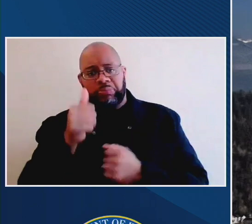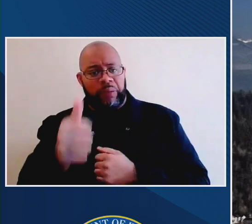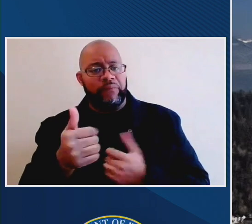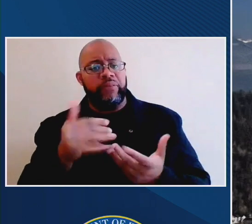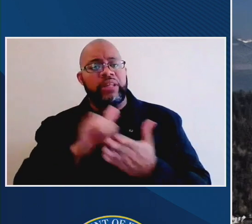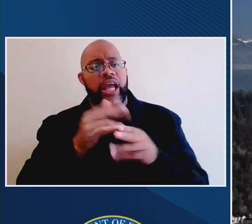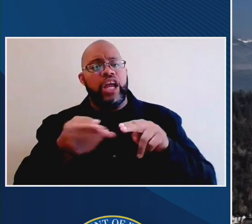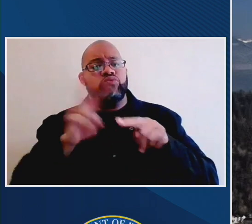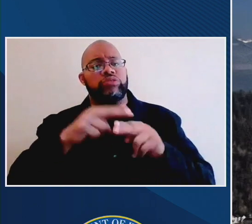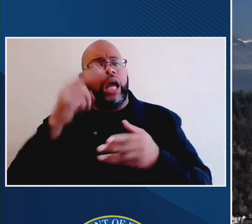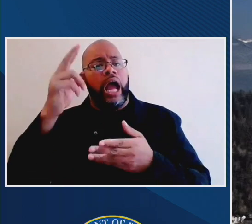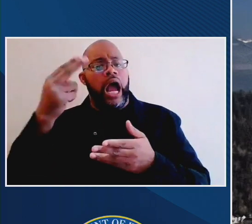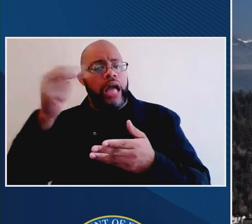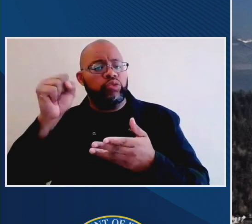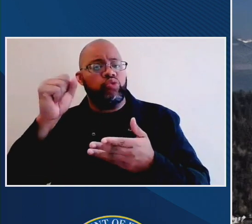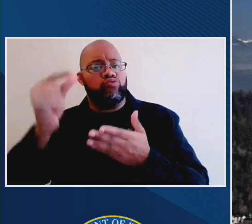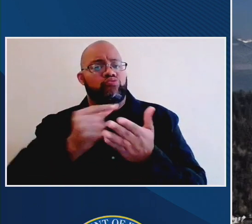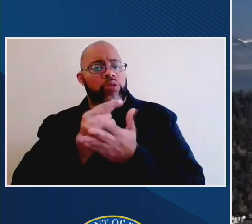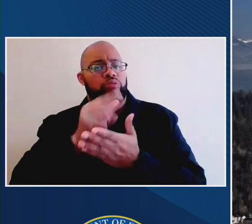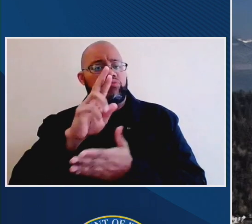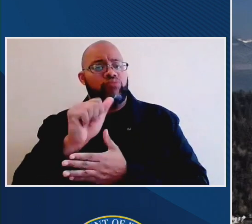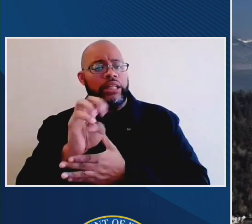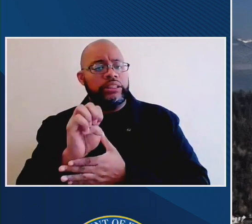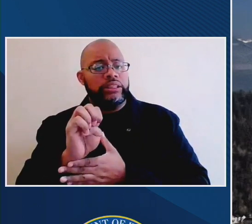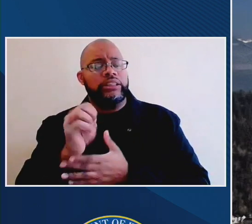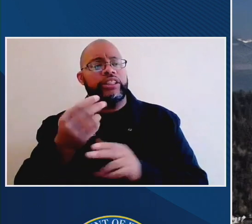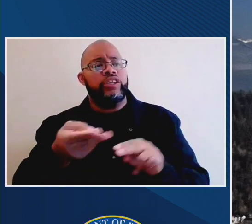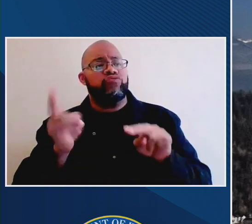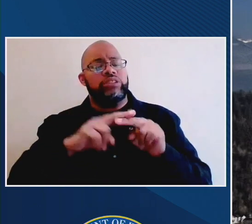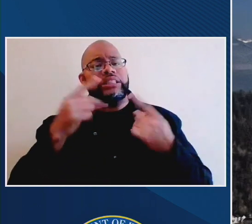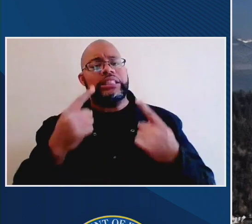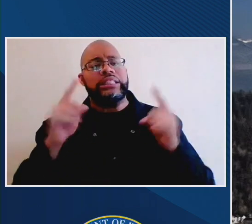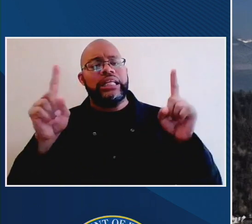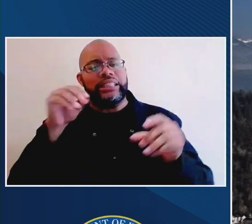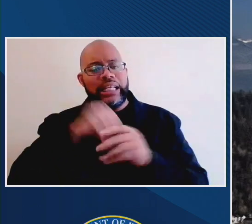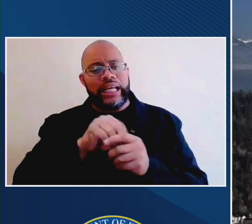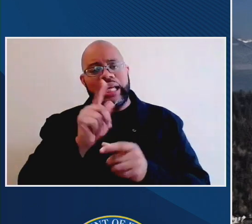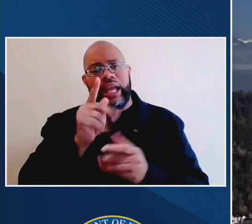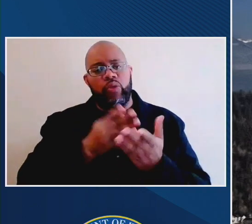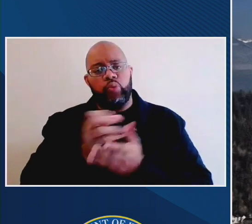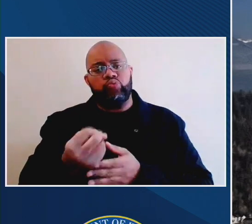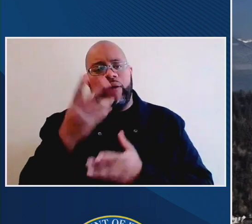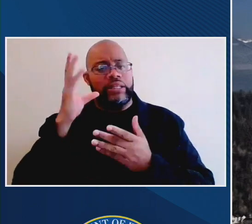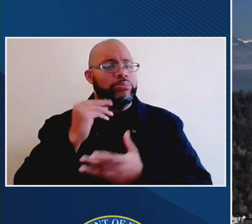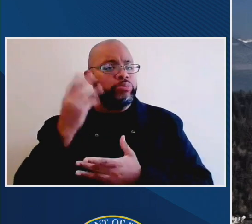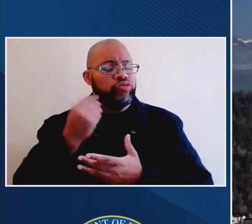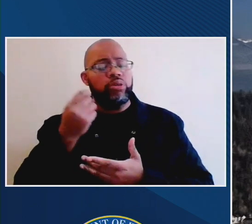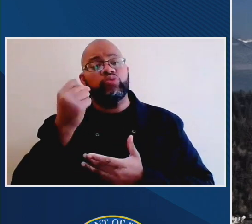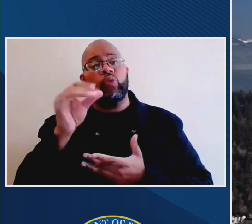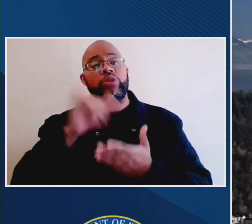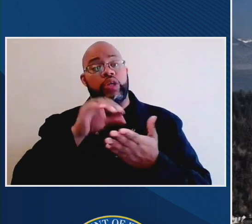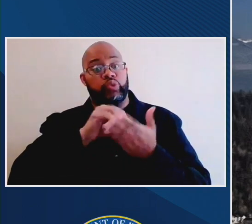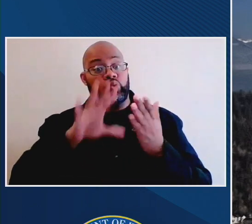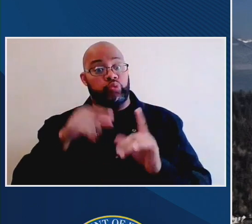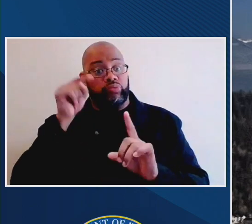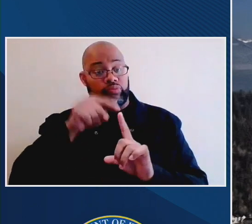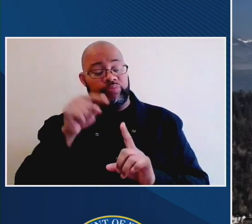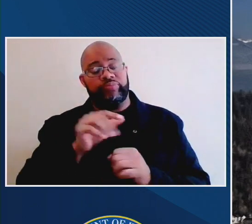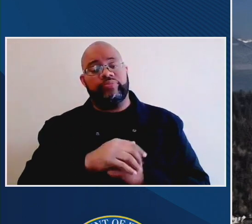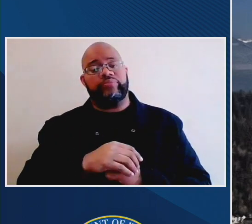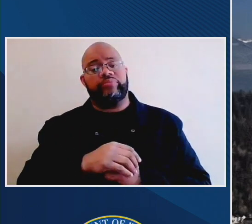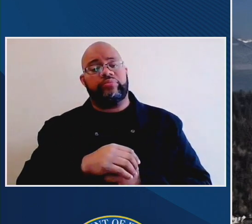there's desires to go beyond the scope of what the department has proposed, but I would, caution the committee to, going beyond